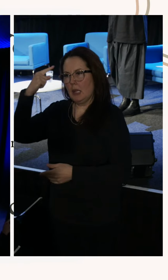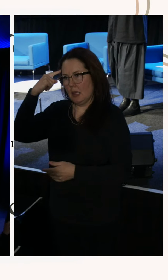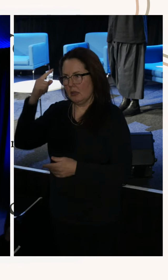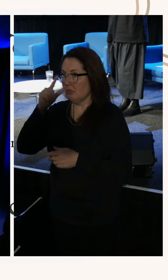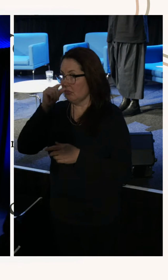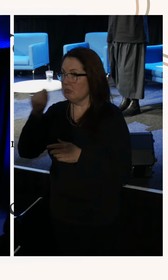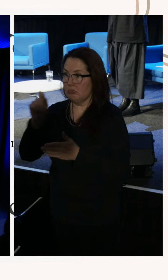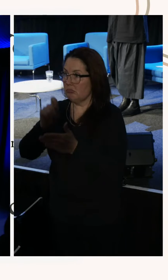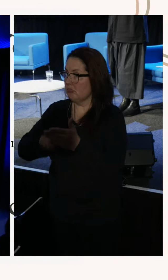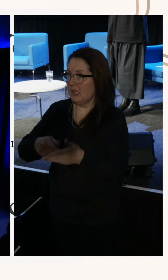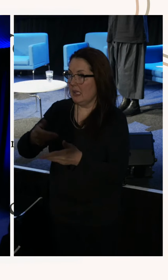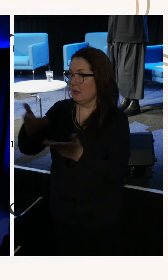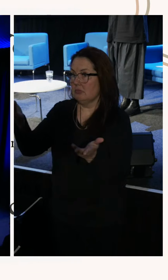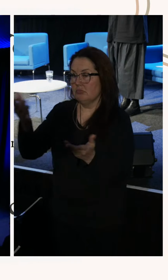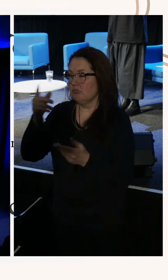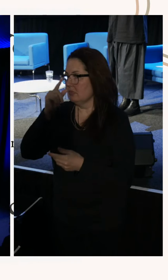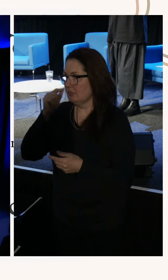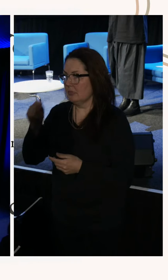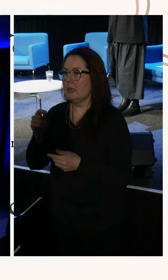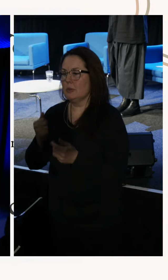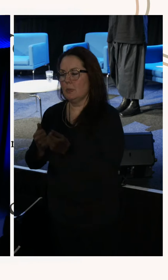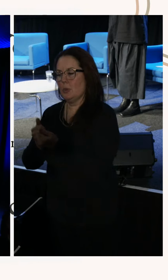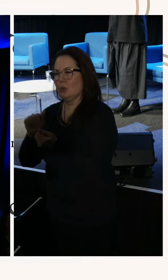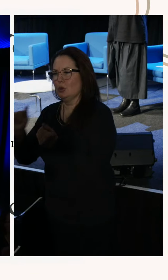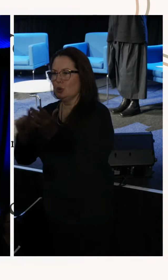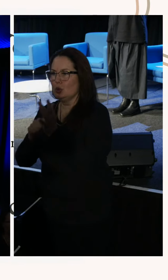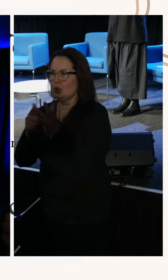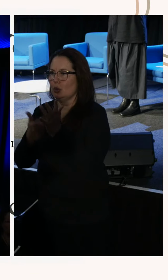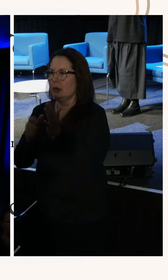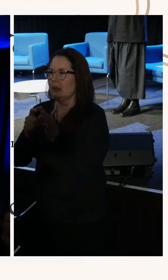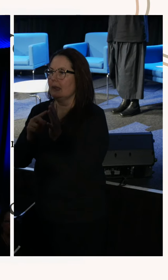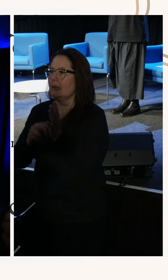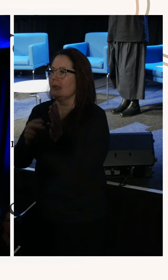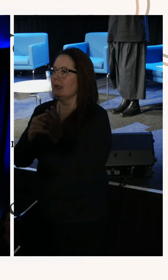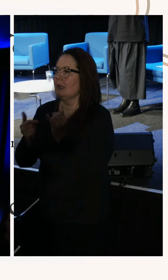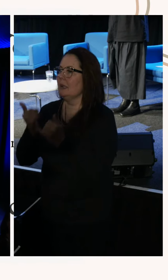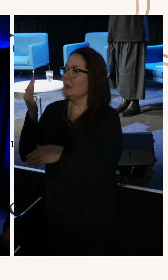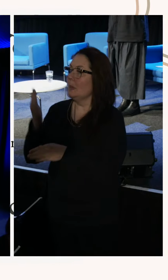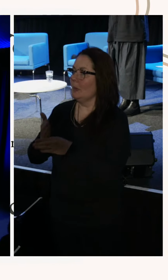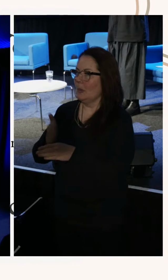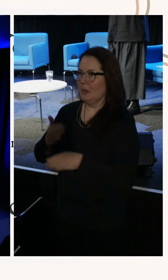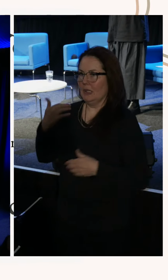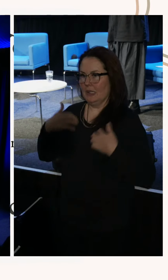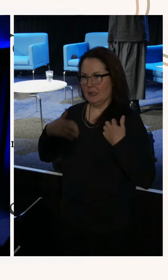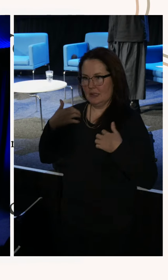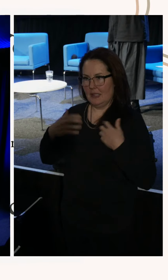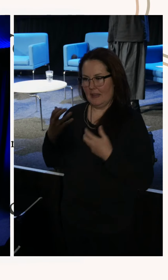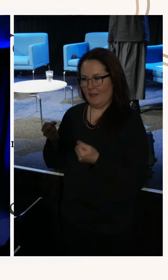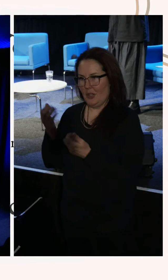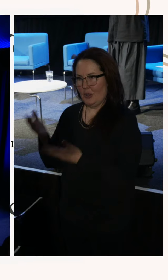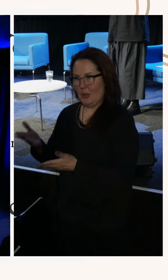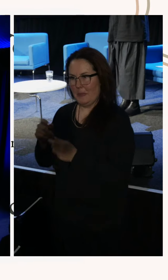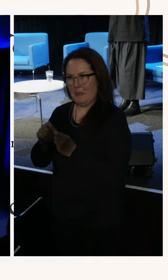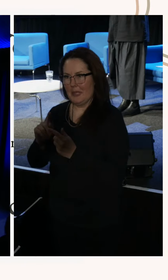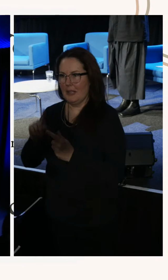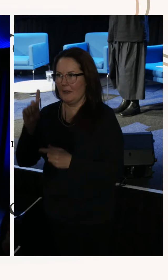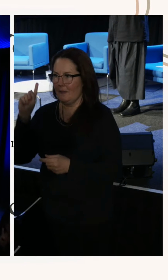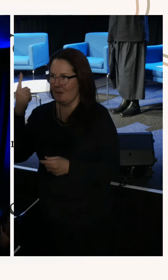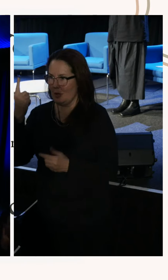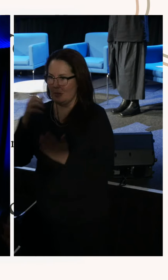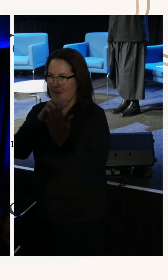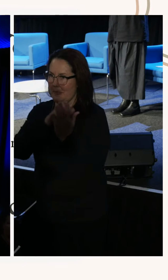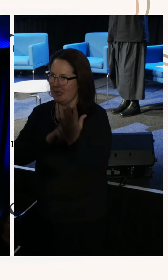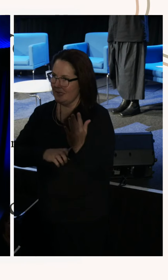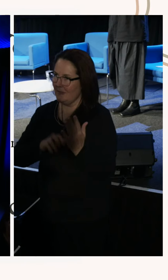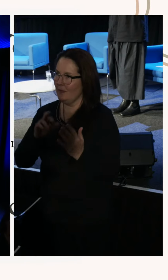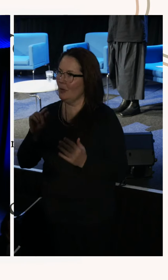so please go and purchase that book and support Jordana's work. We were really excited to have her be the first piece for